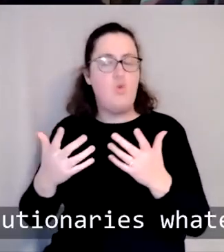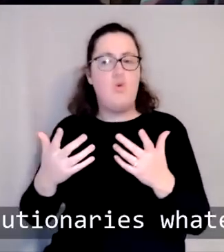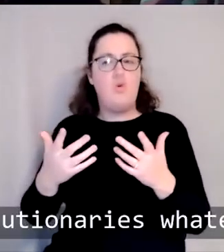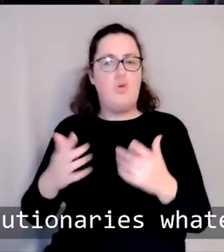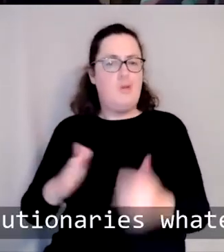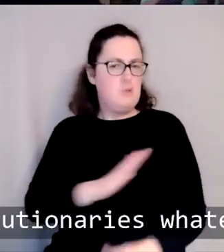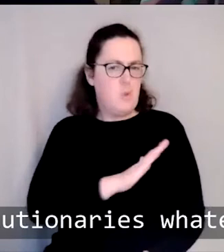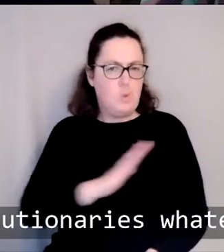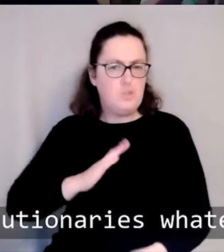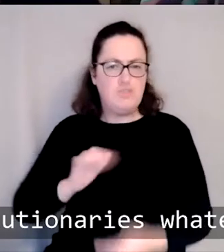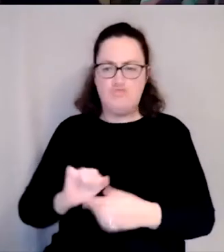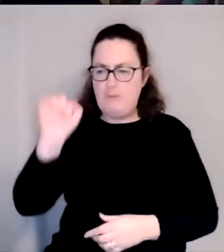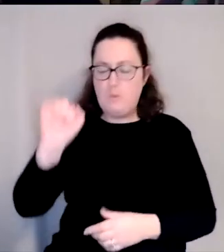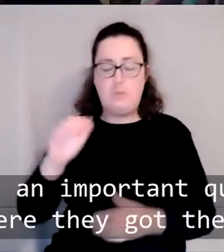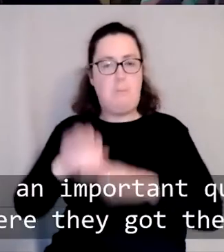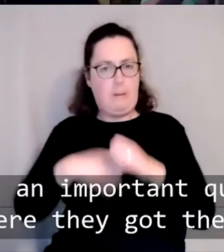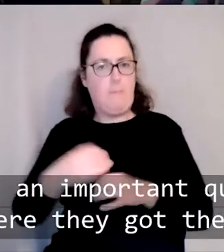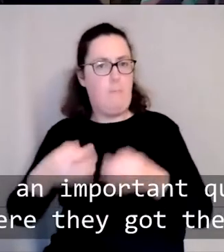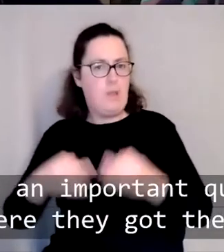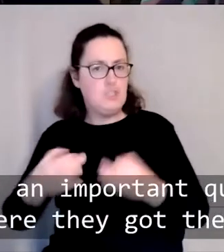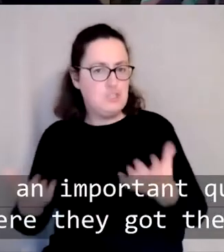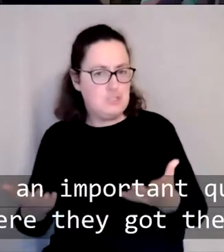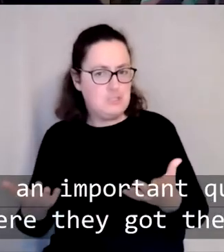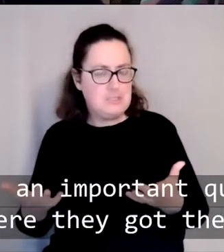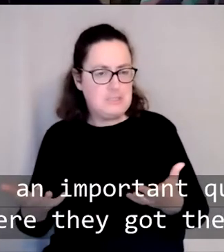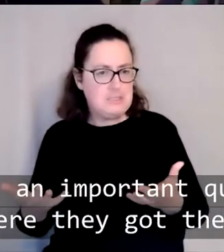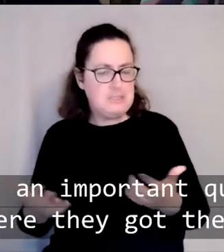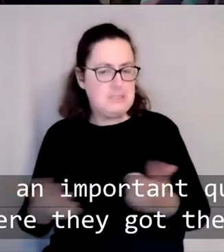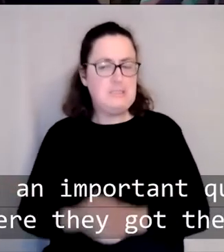soldiers, revolutionaries, whatever. And there's an important question about